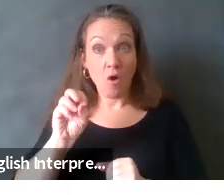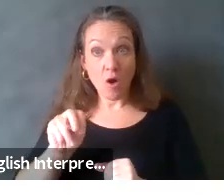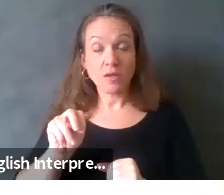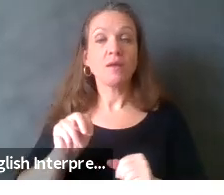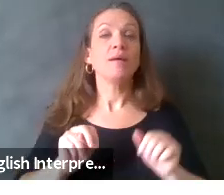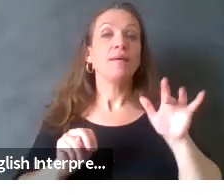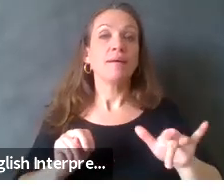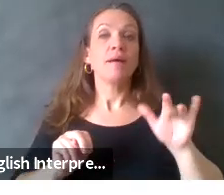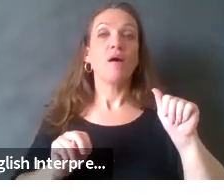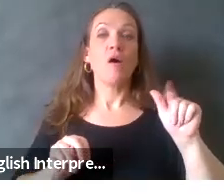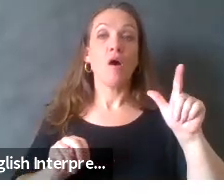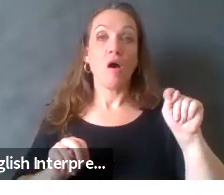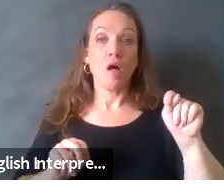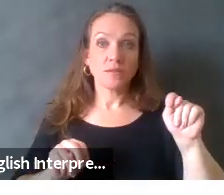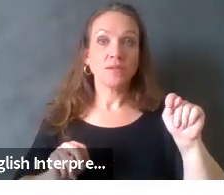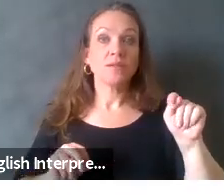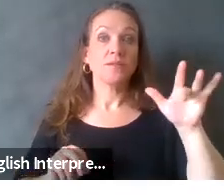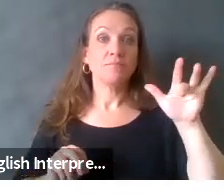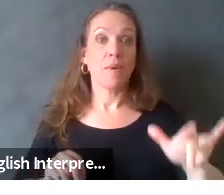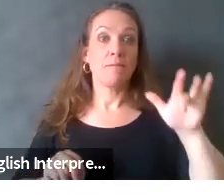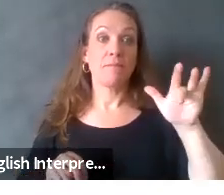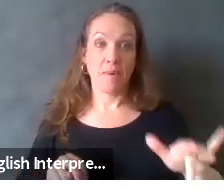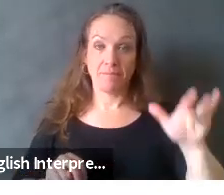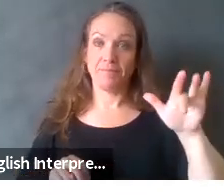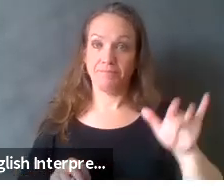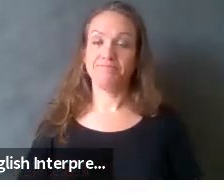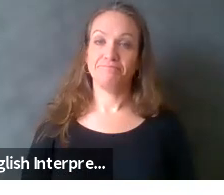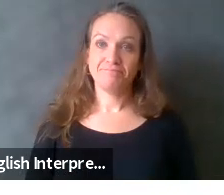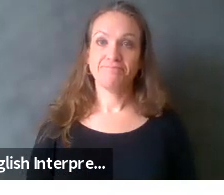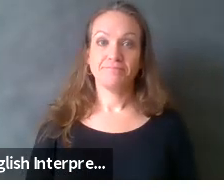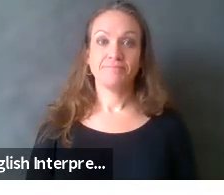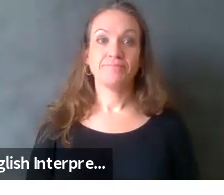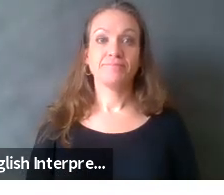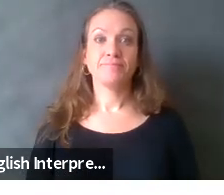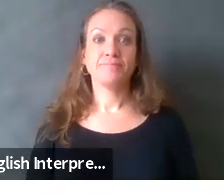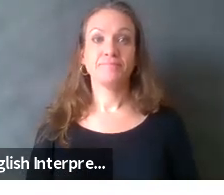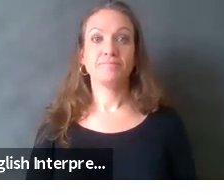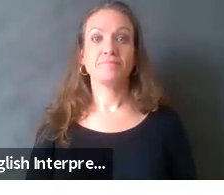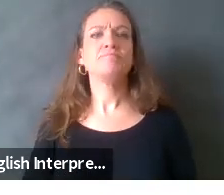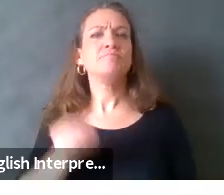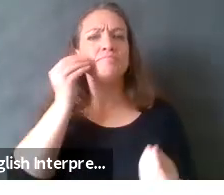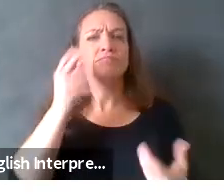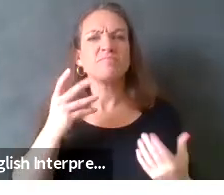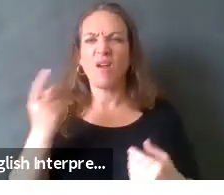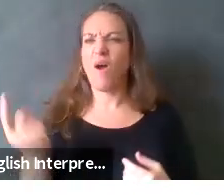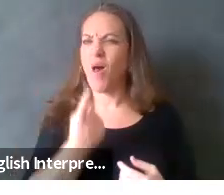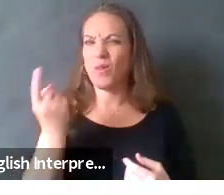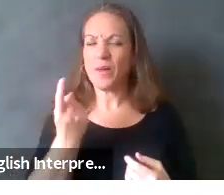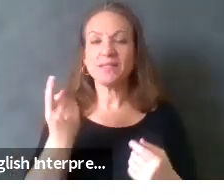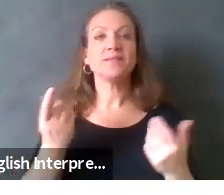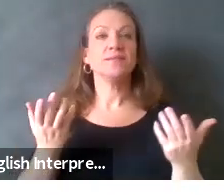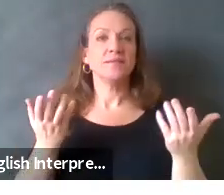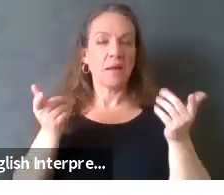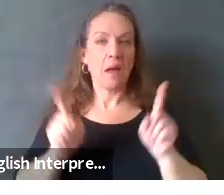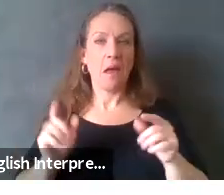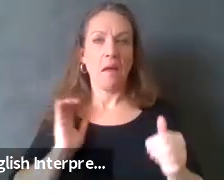once and then press it a second time. As always in our sessions, only the speakers will have